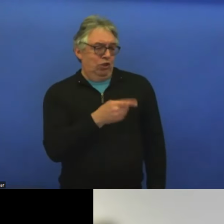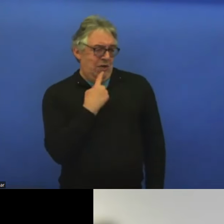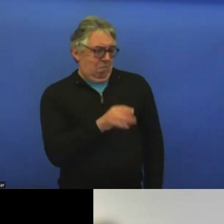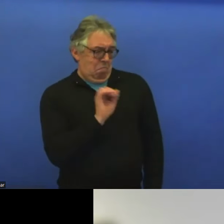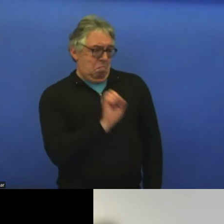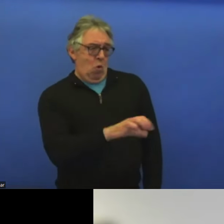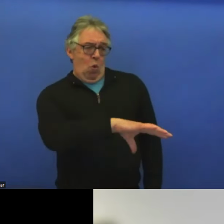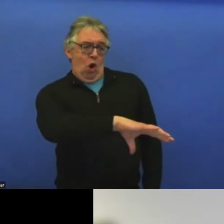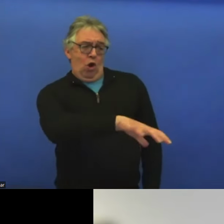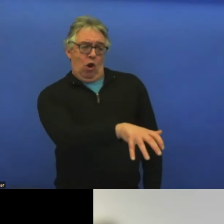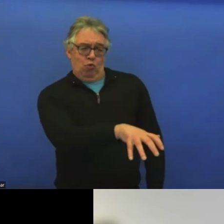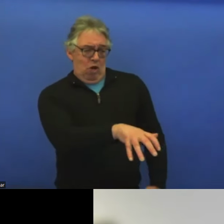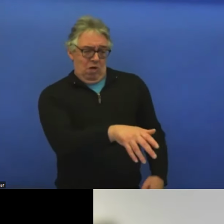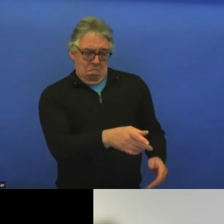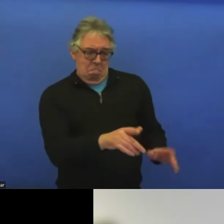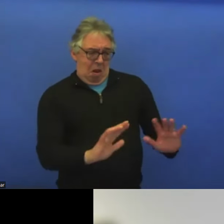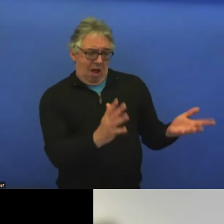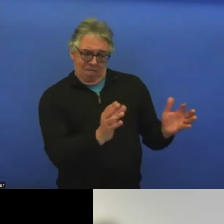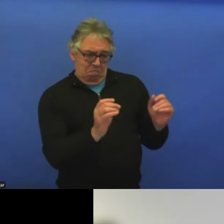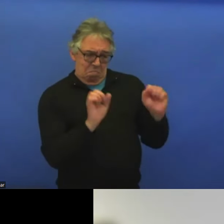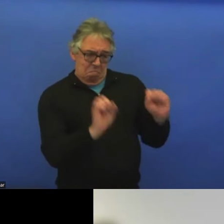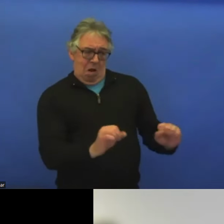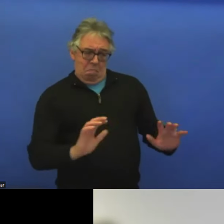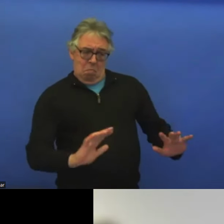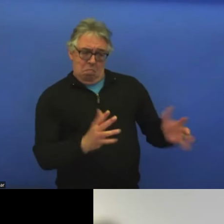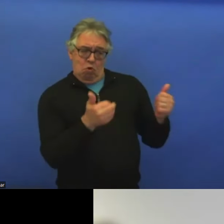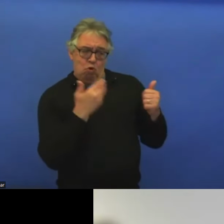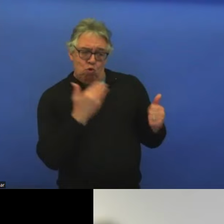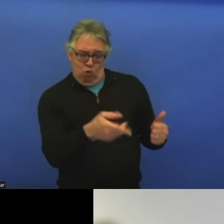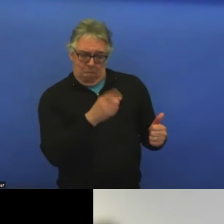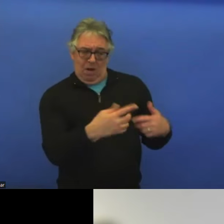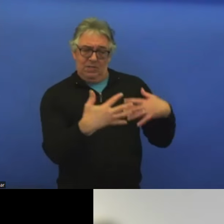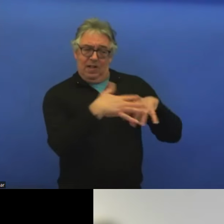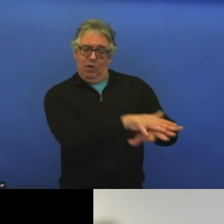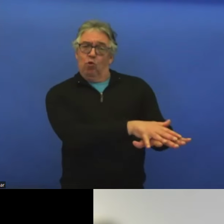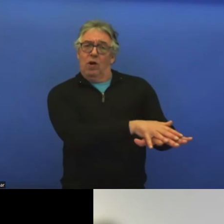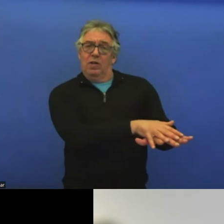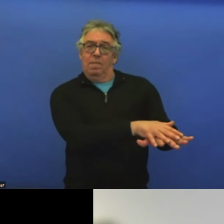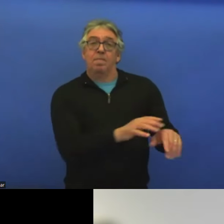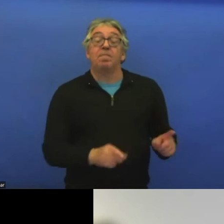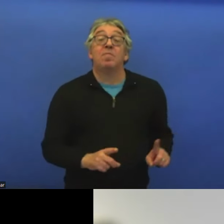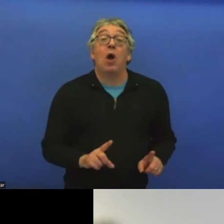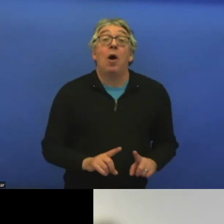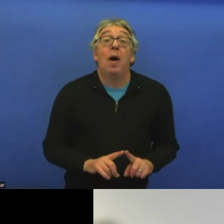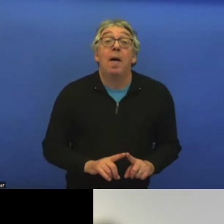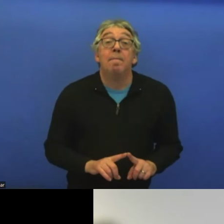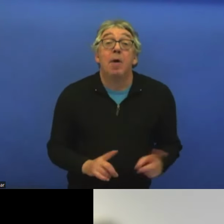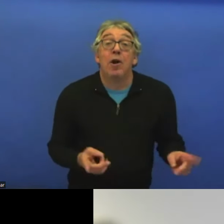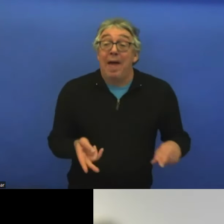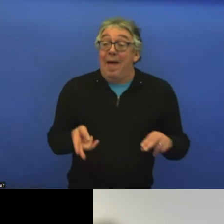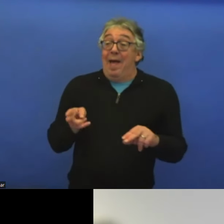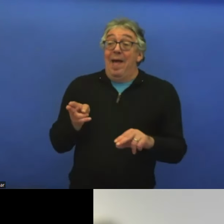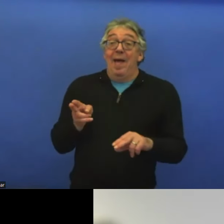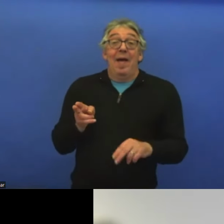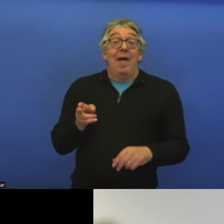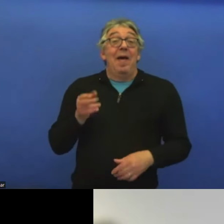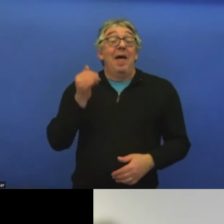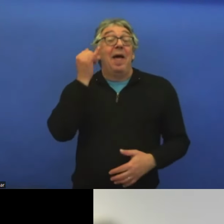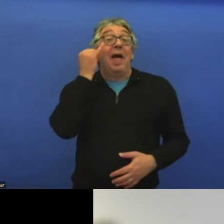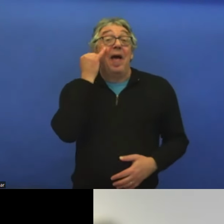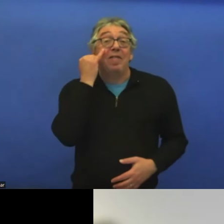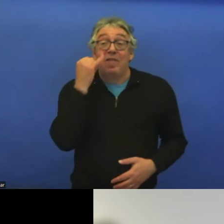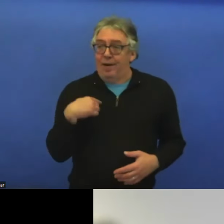local integration. However, it can be taken into consideration if you cannot. So what I'm saying here is